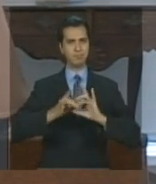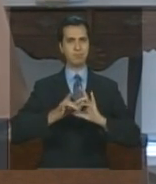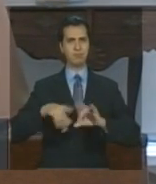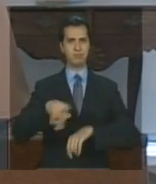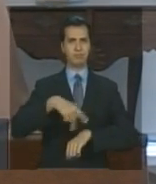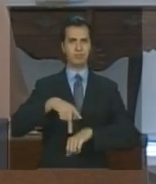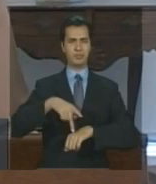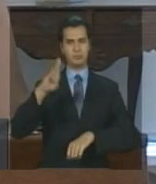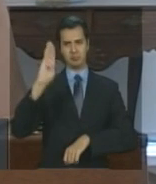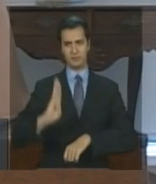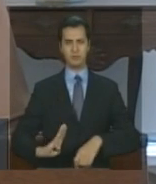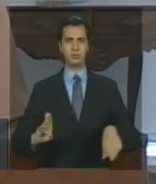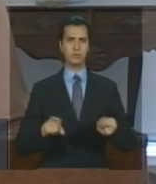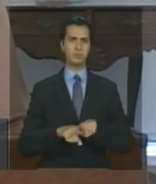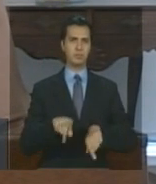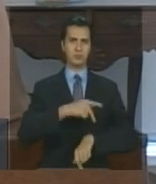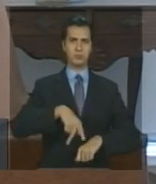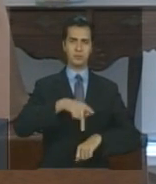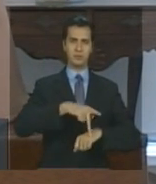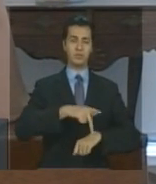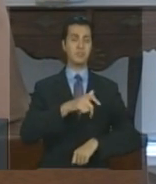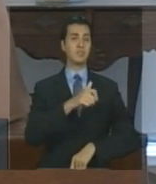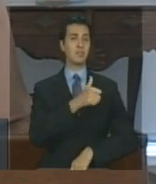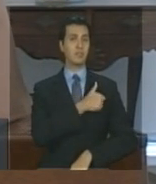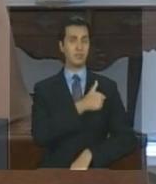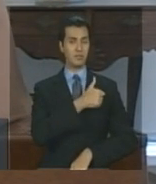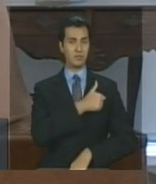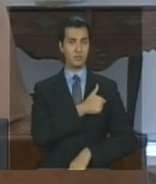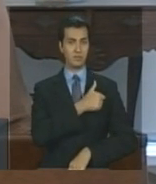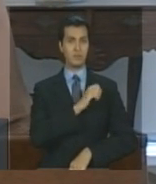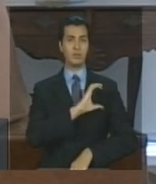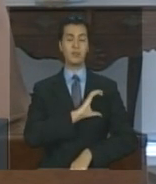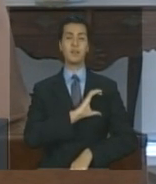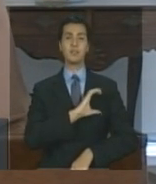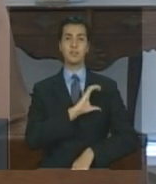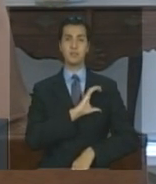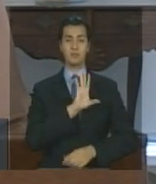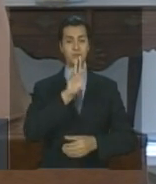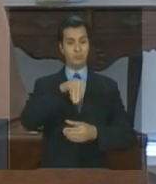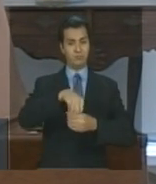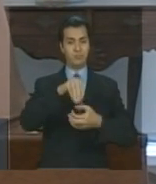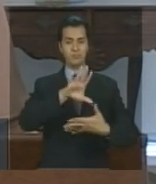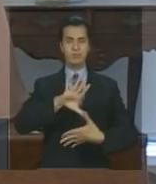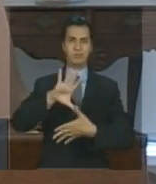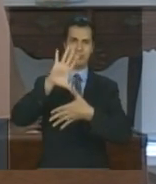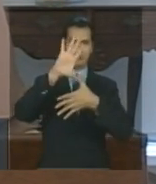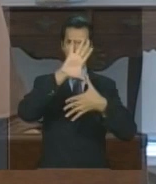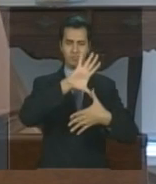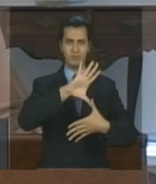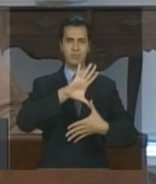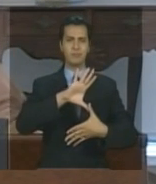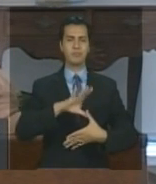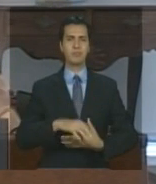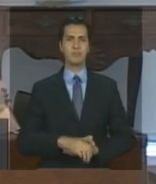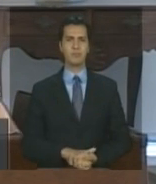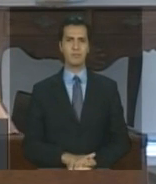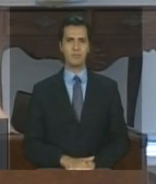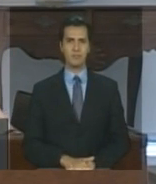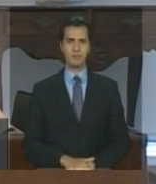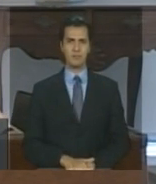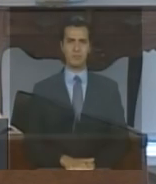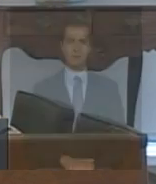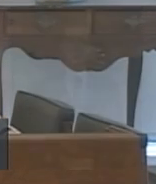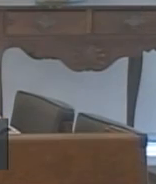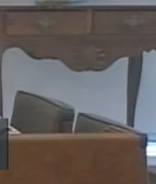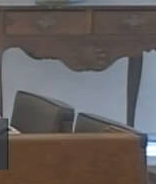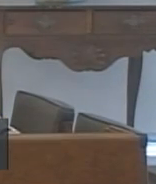países que dividimos esse hemisfério. I think we are thus taking one further step ahead as we draw closer ties between our